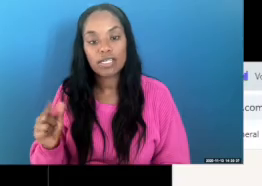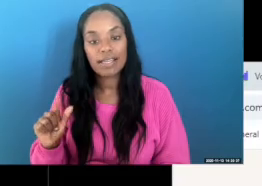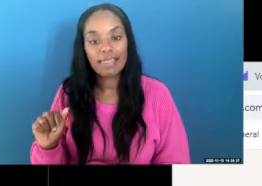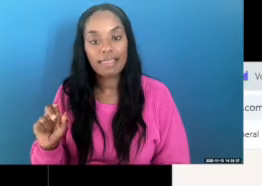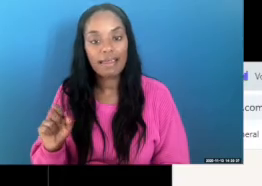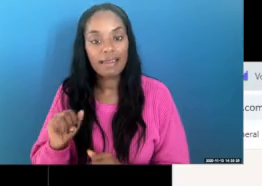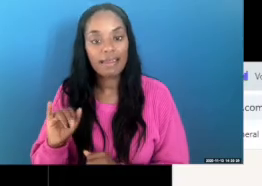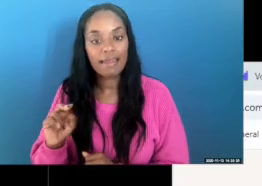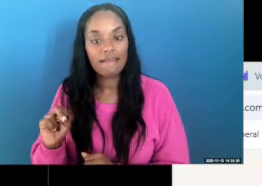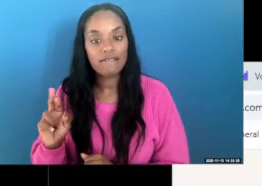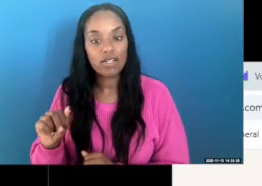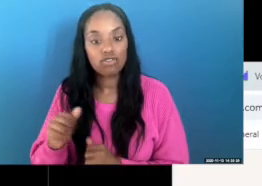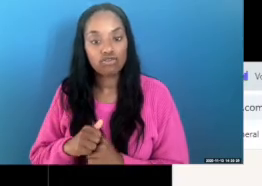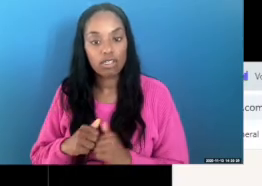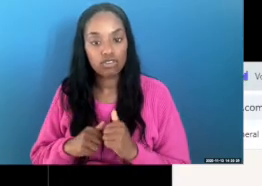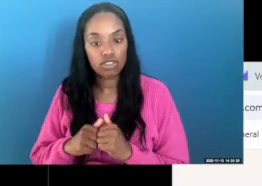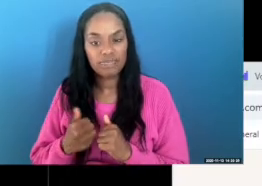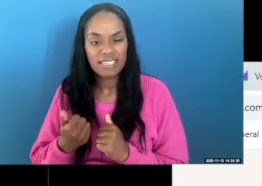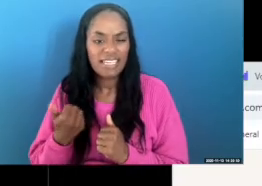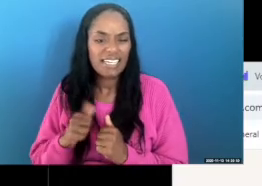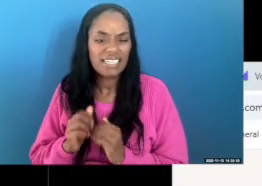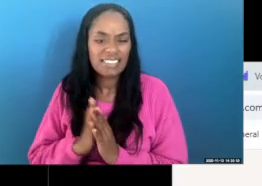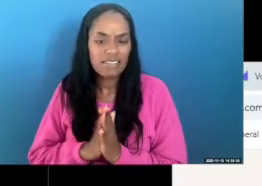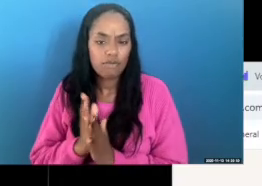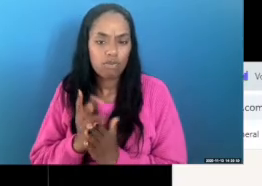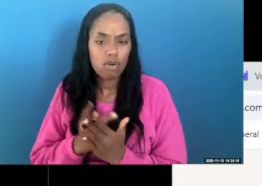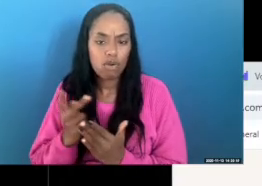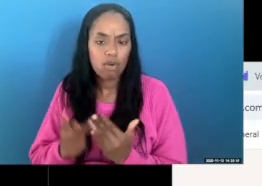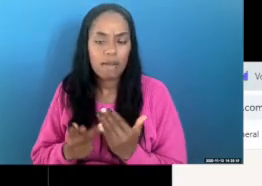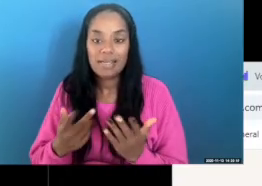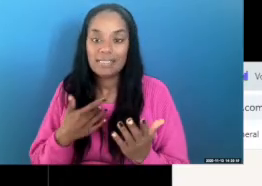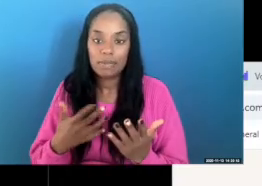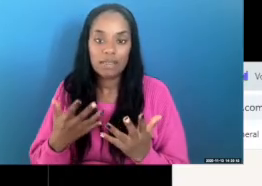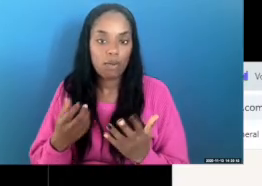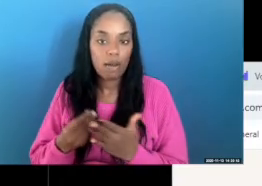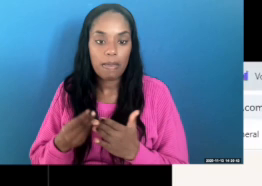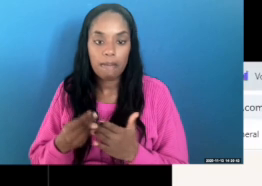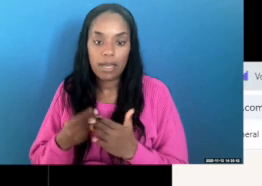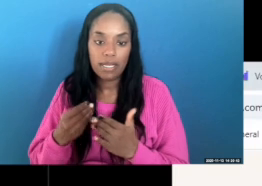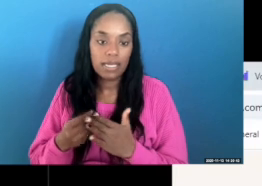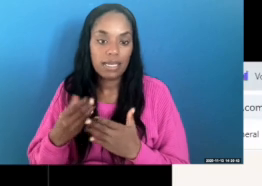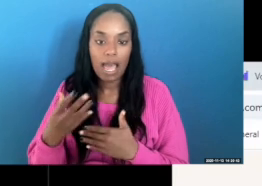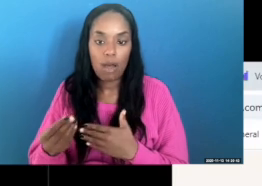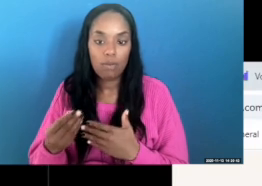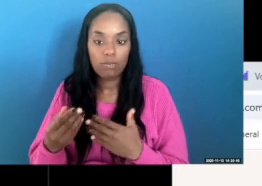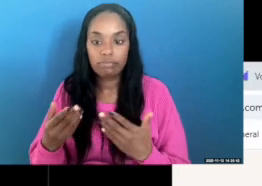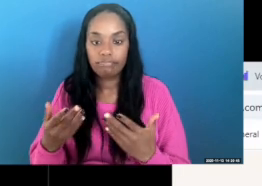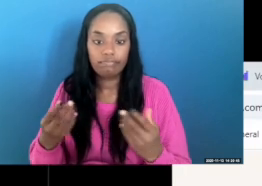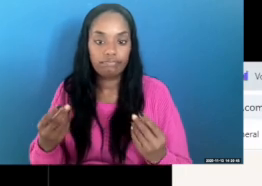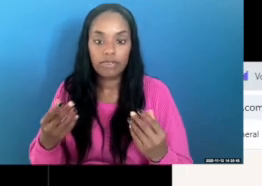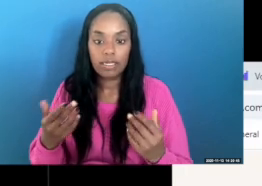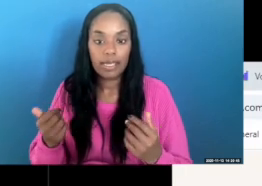Michael, and then we have somebody back here after him. Go ahead, Michael. Michael Neward with Green Lane